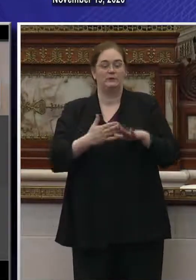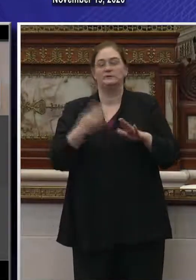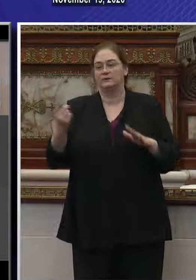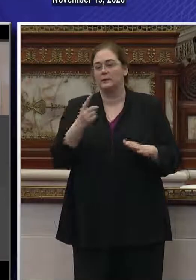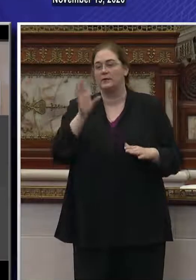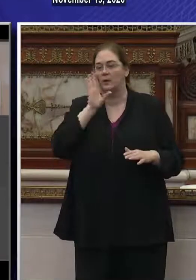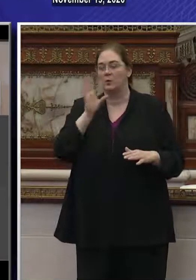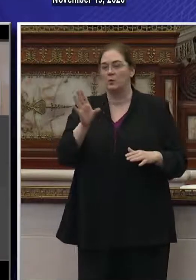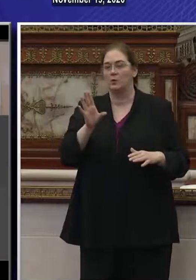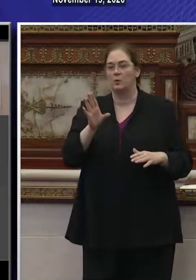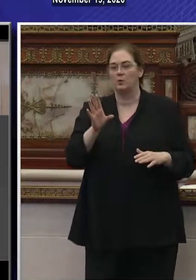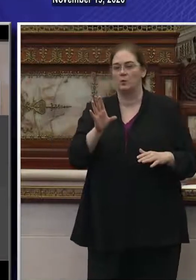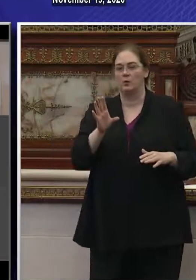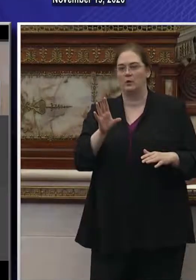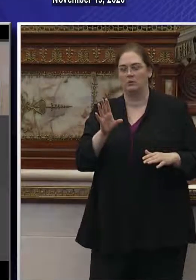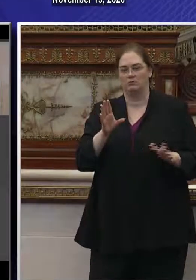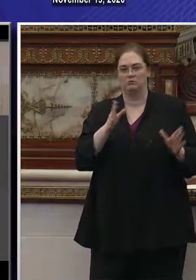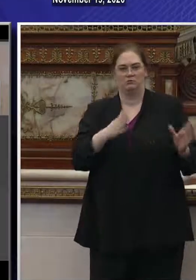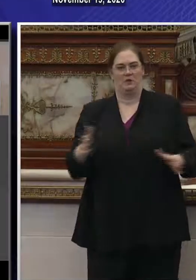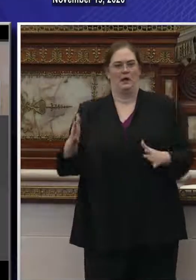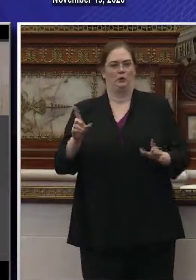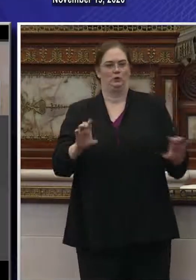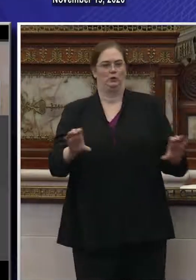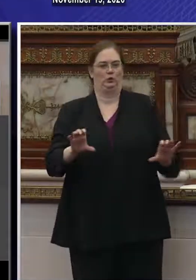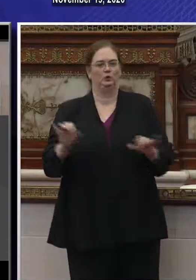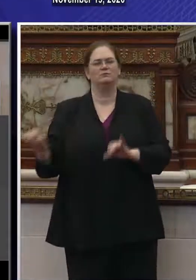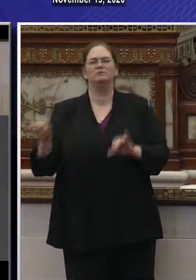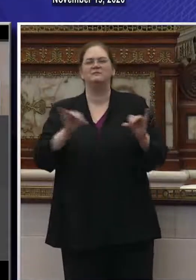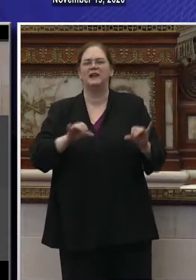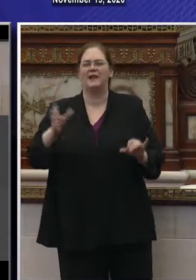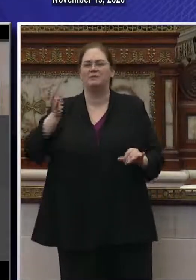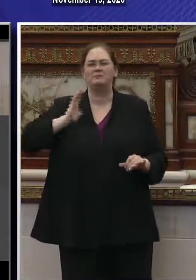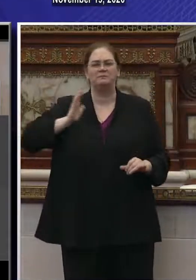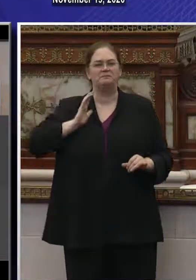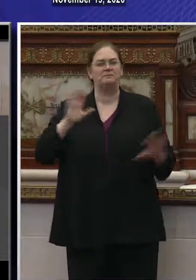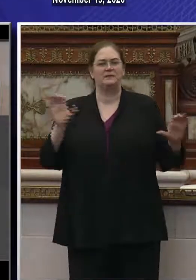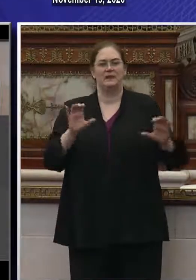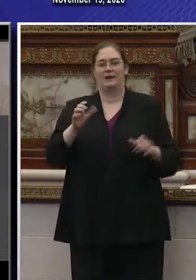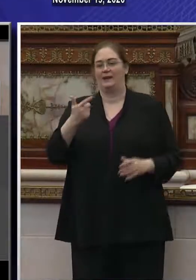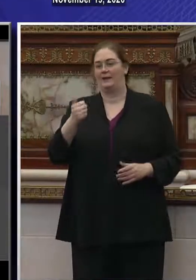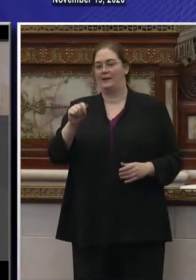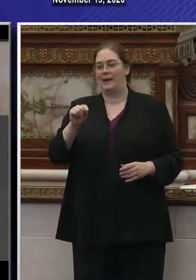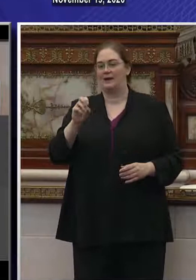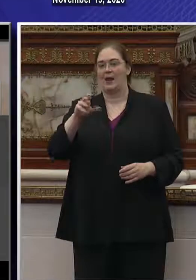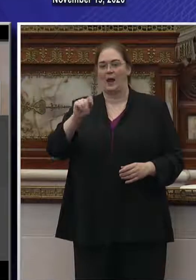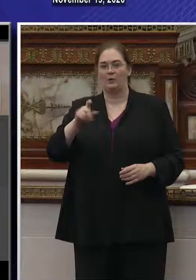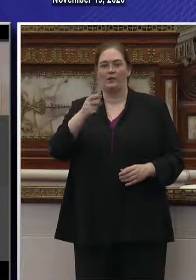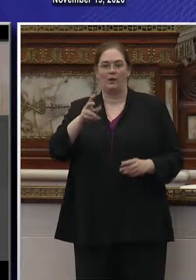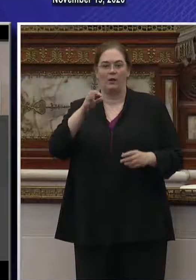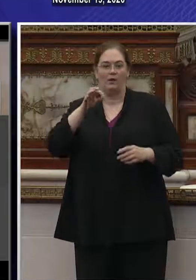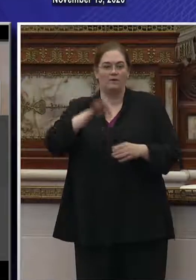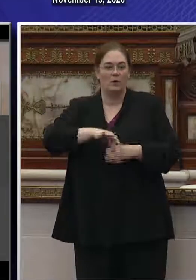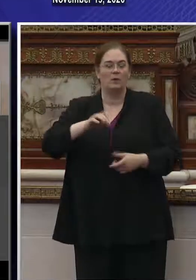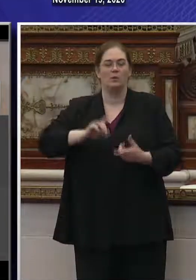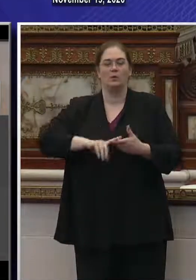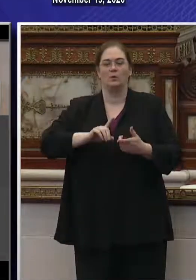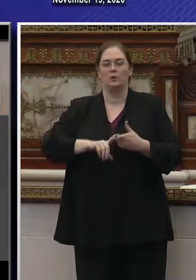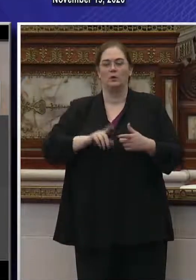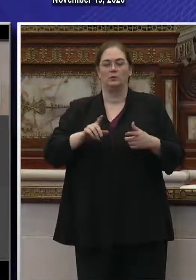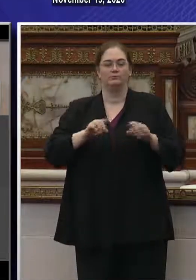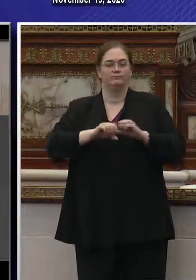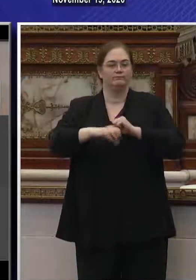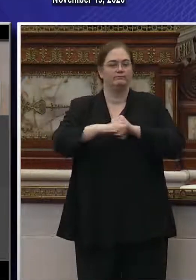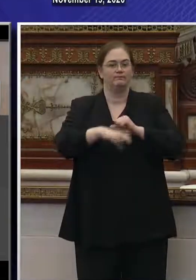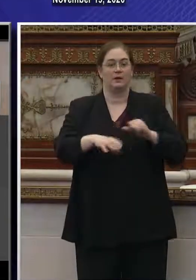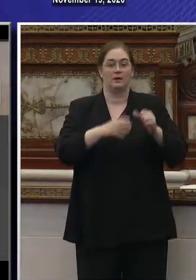that we intend to do as we did around getting out the vote and masking up and all those kinds of efforts. So, but thank you so